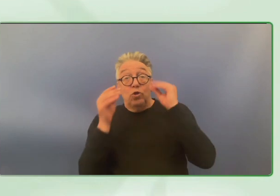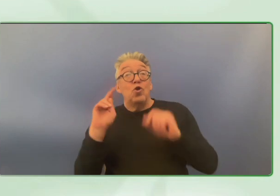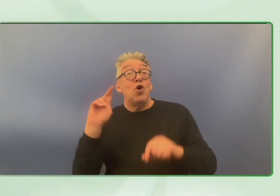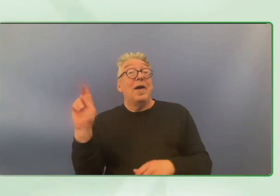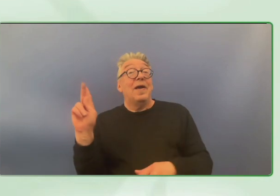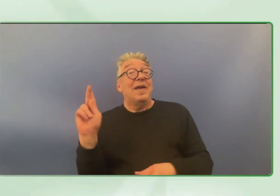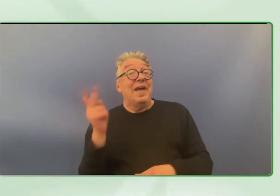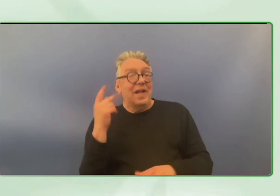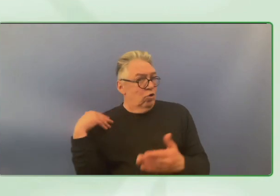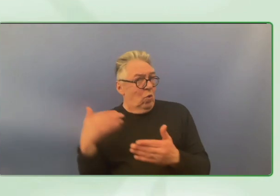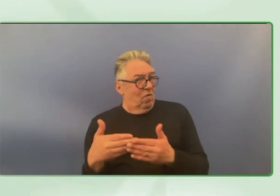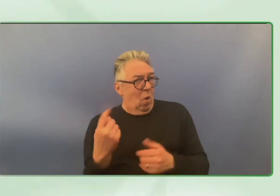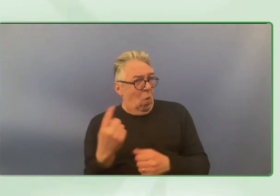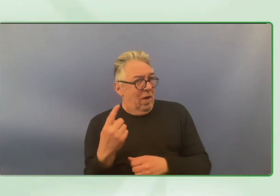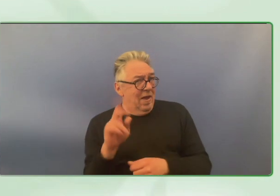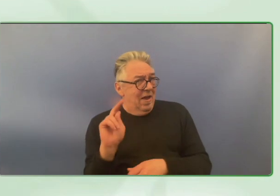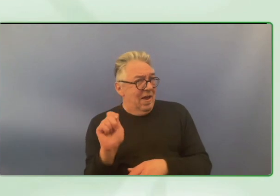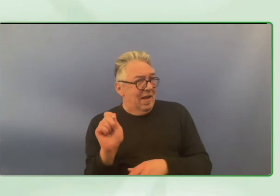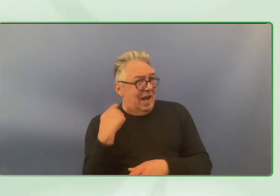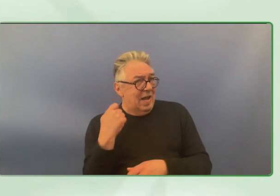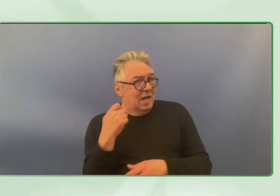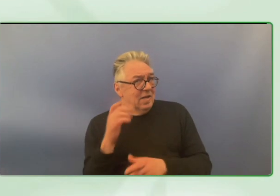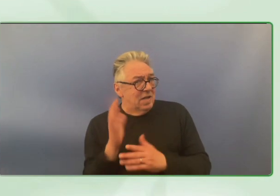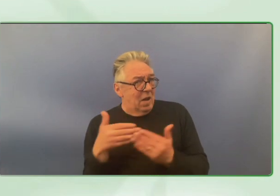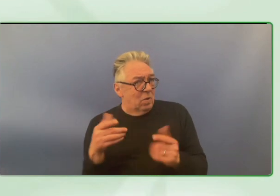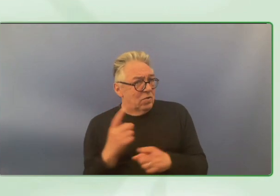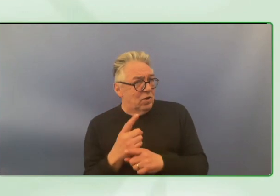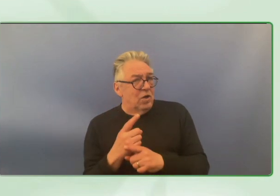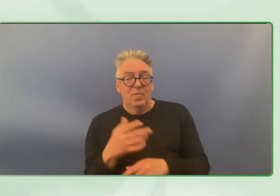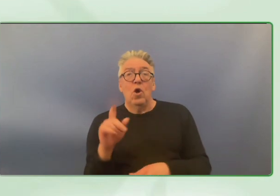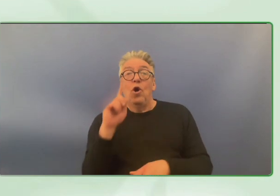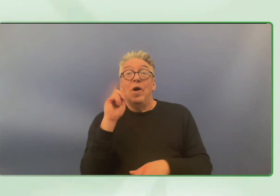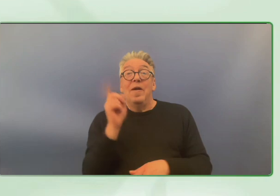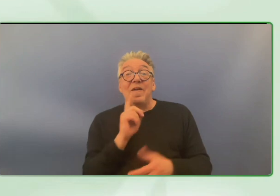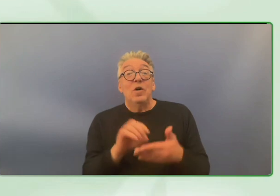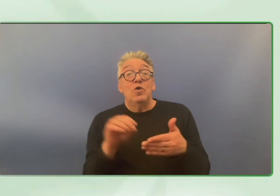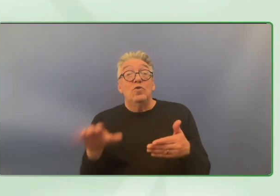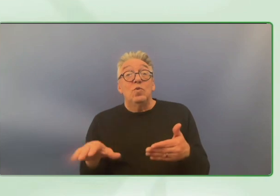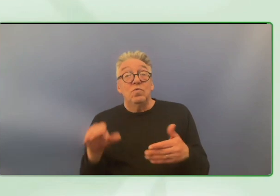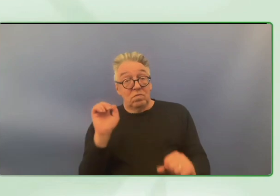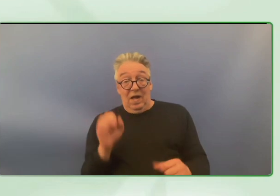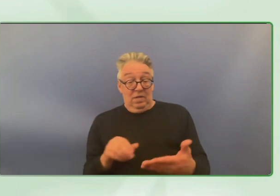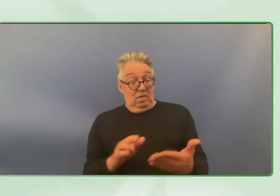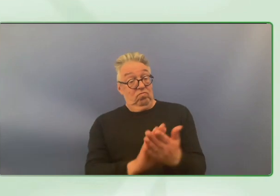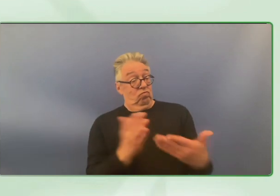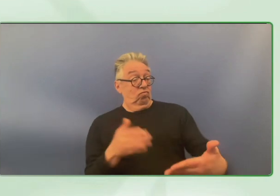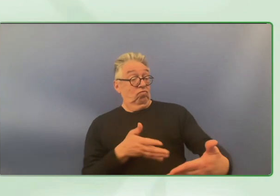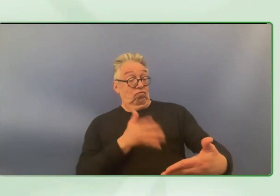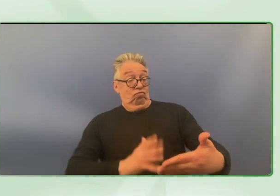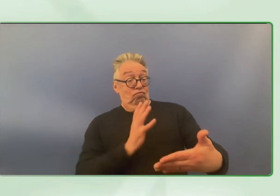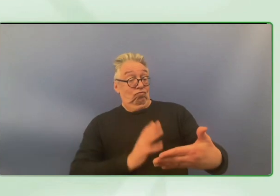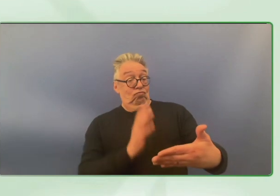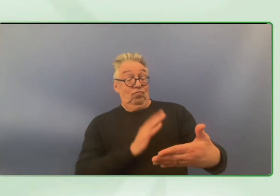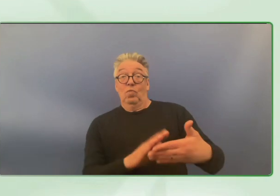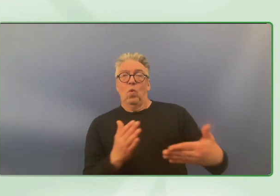Sign Language, right? Okay. So the deaf learners have access to ebooks in sign language. What a great